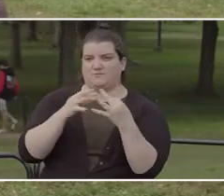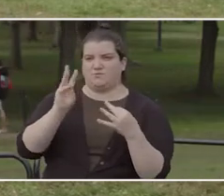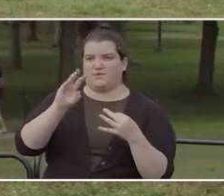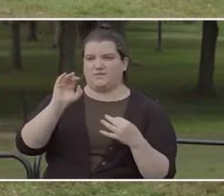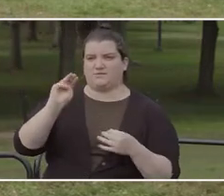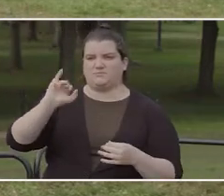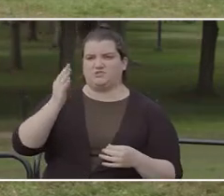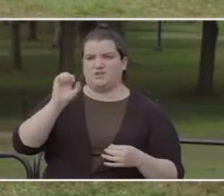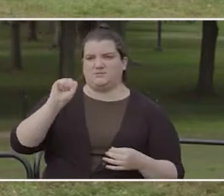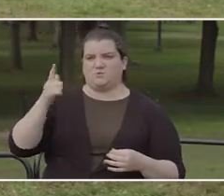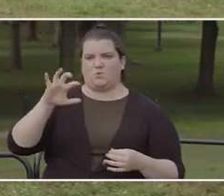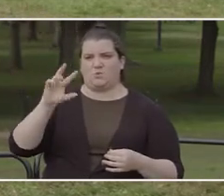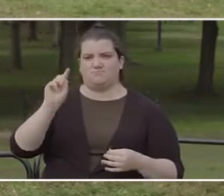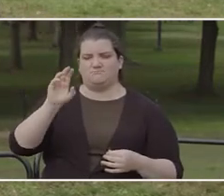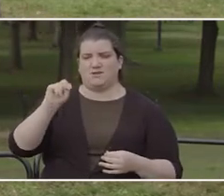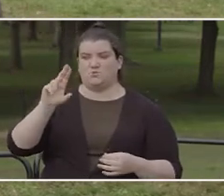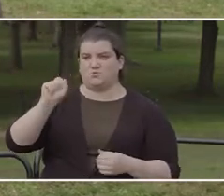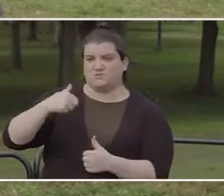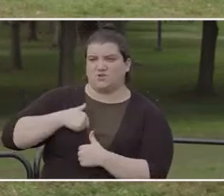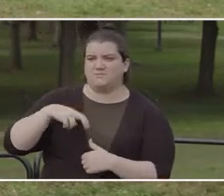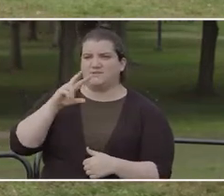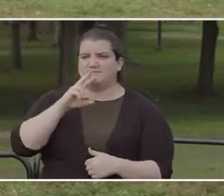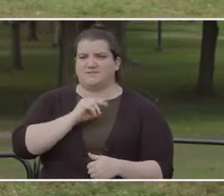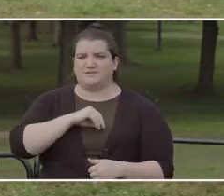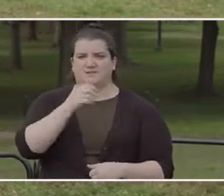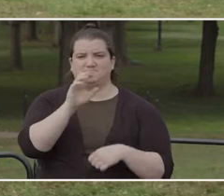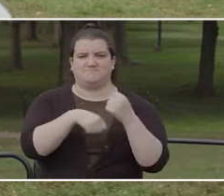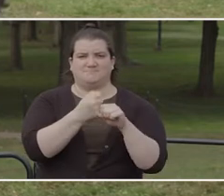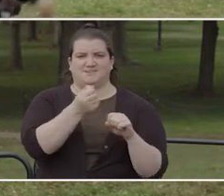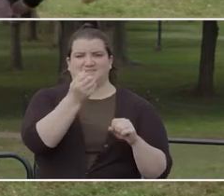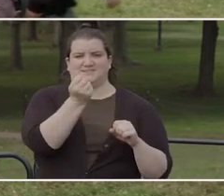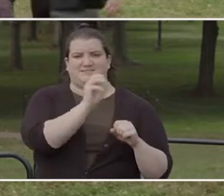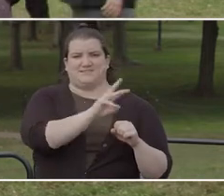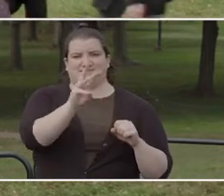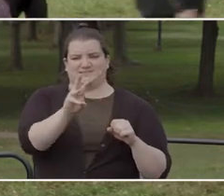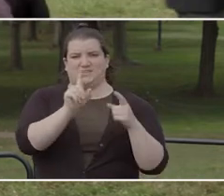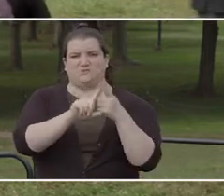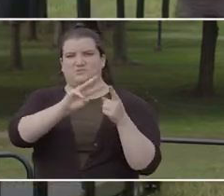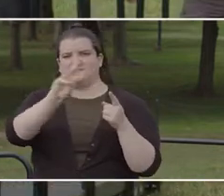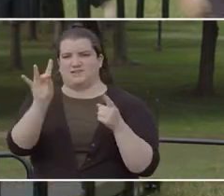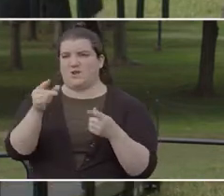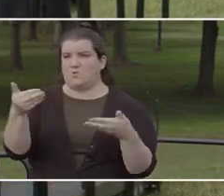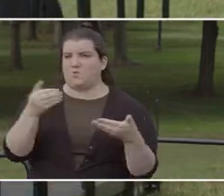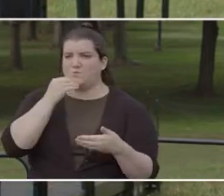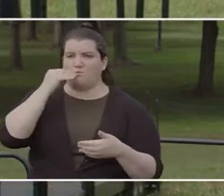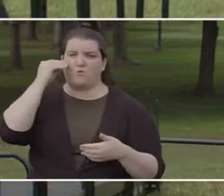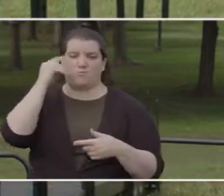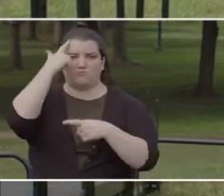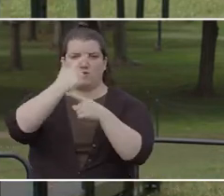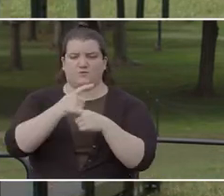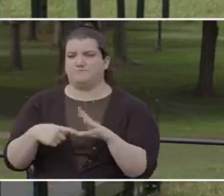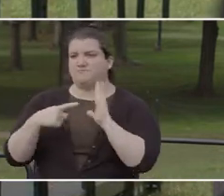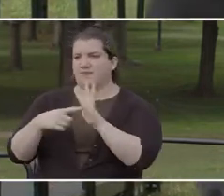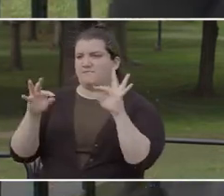James Goldman, U.S. Army, Vietnam 66 to 68. Welcome home, brother. On